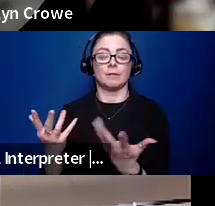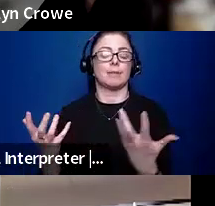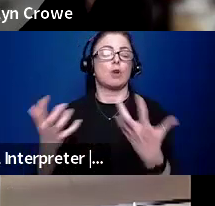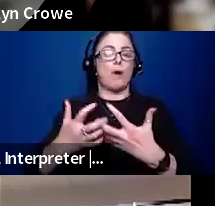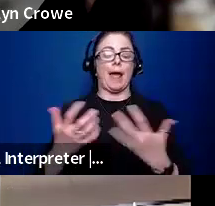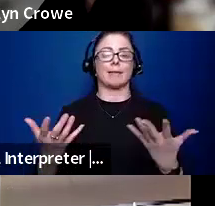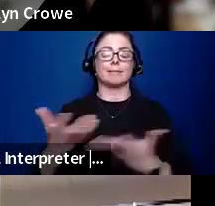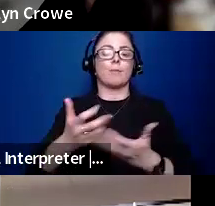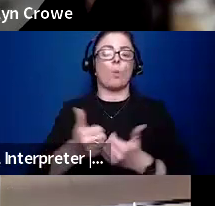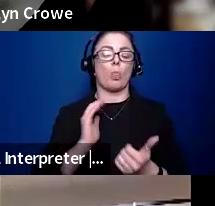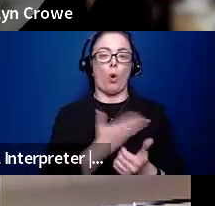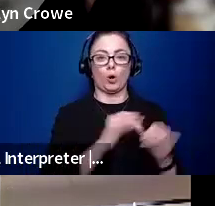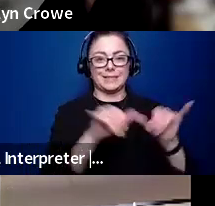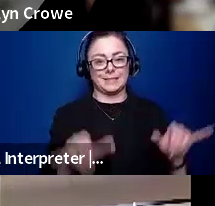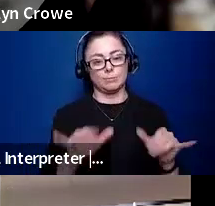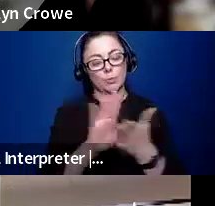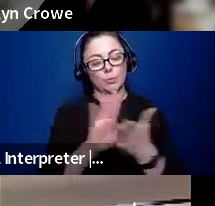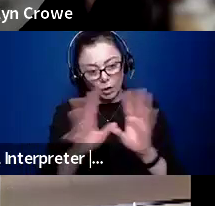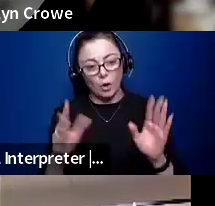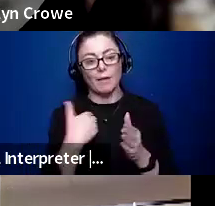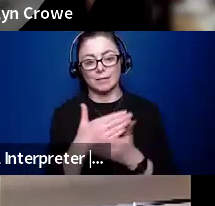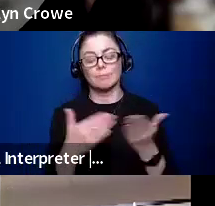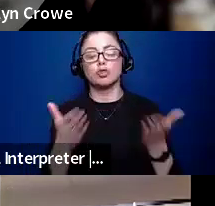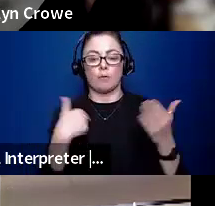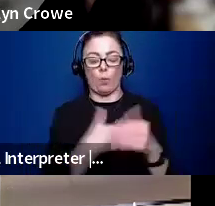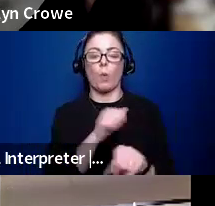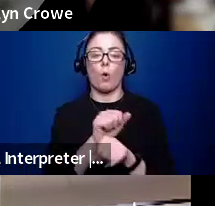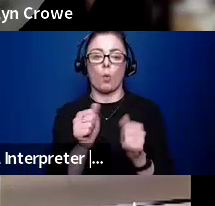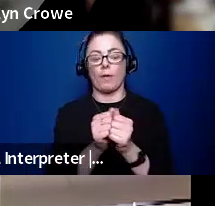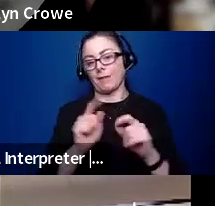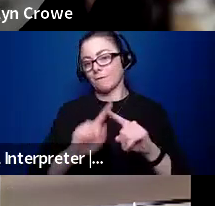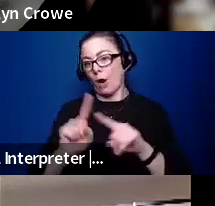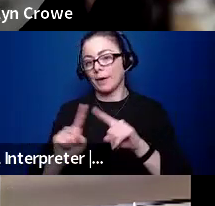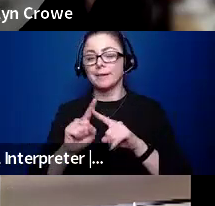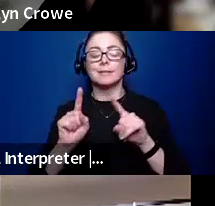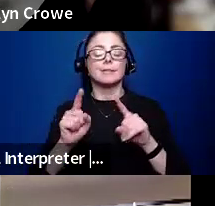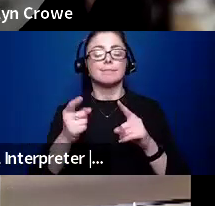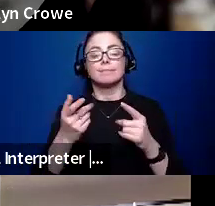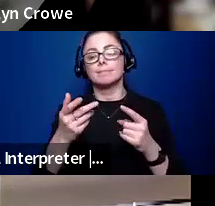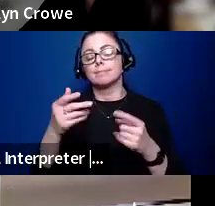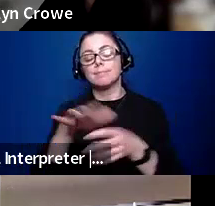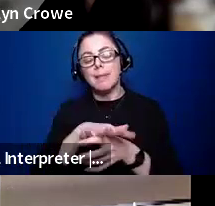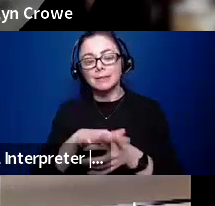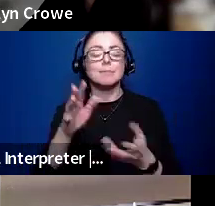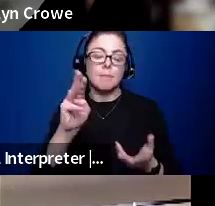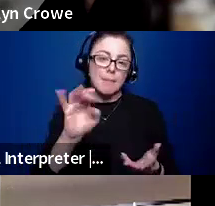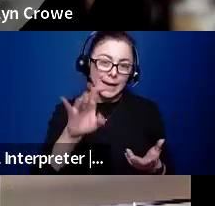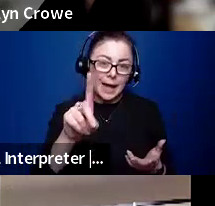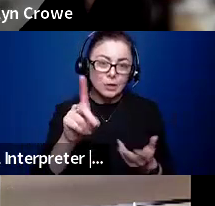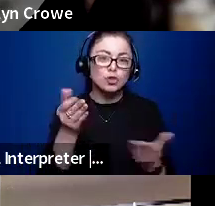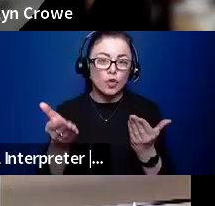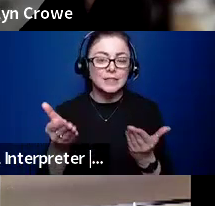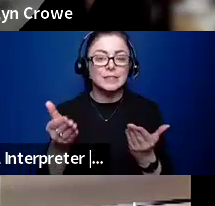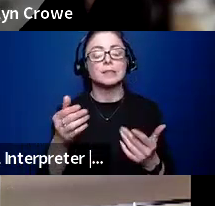there are services that we work with on a variety of different spaces. Of course, Medicaid services. We also oversee